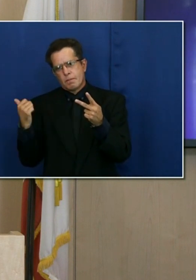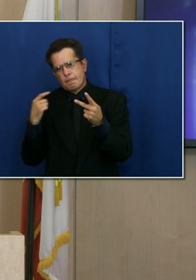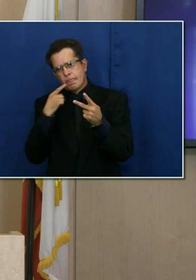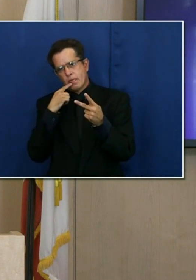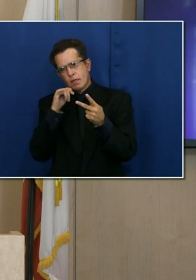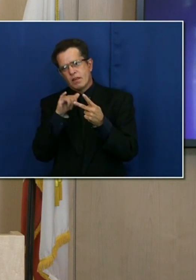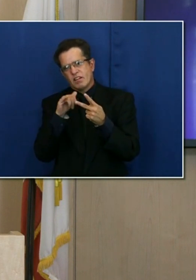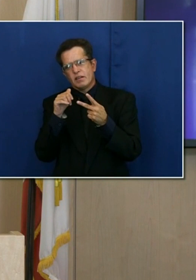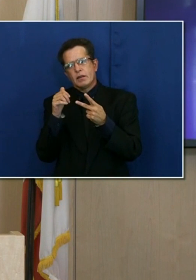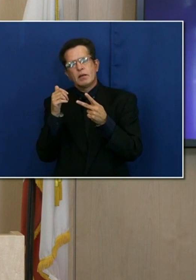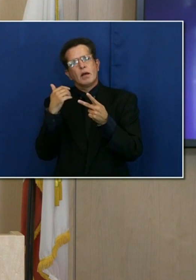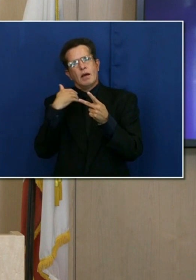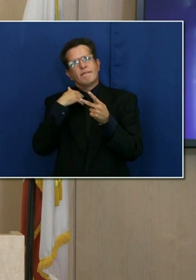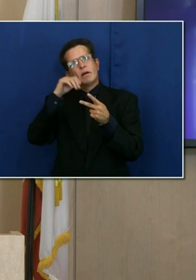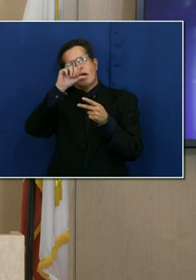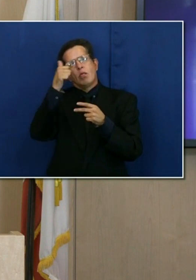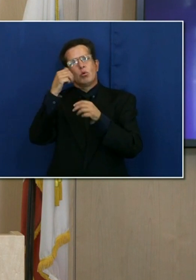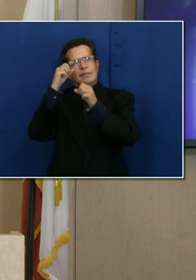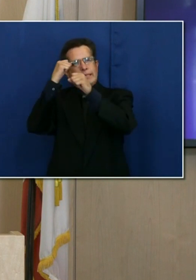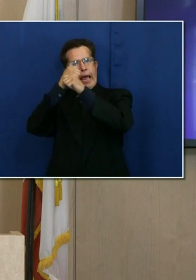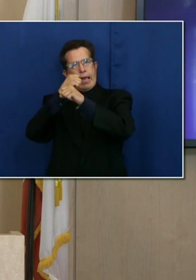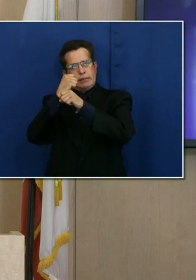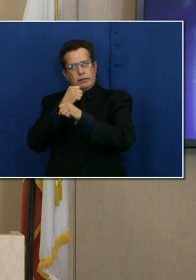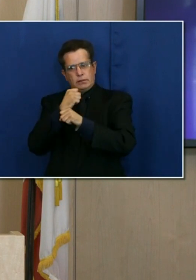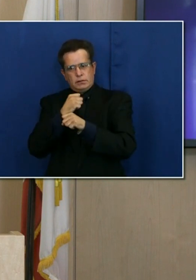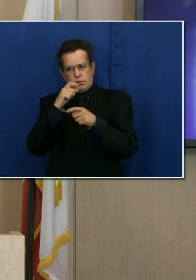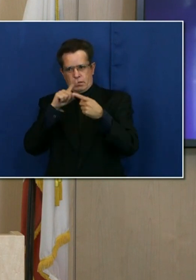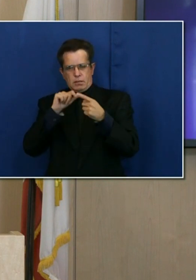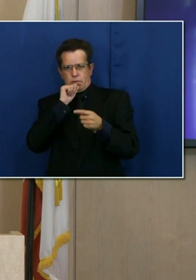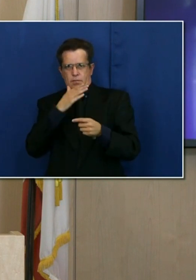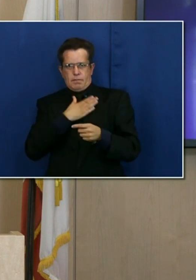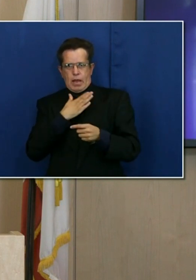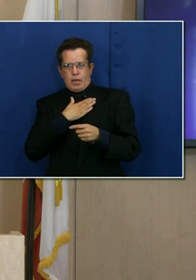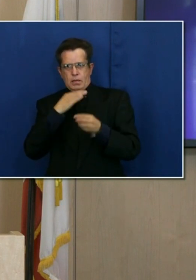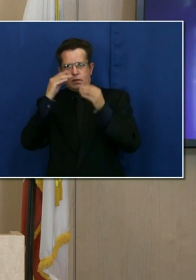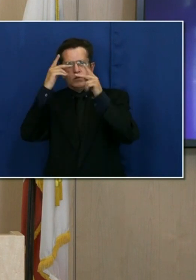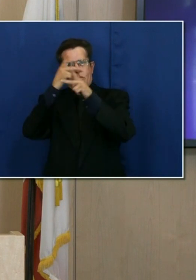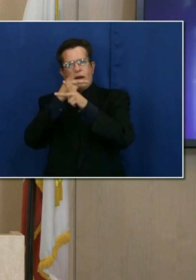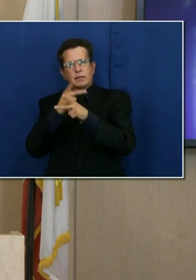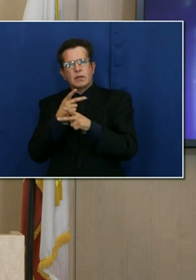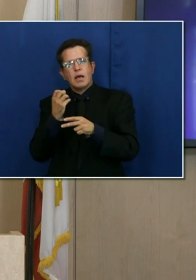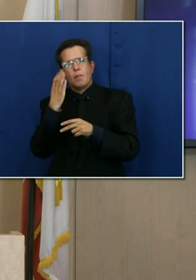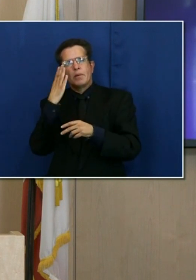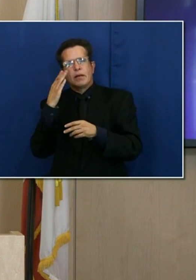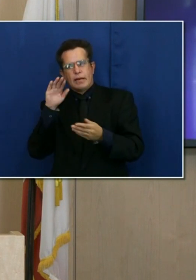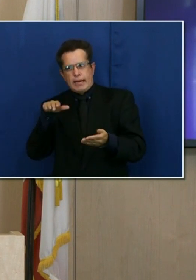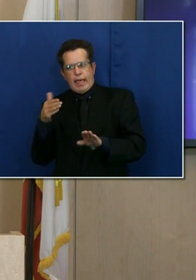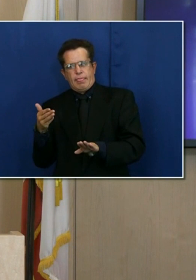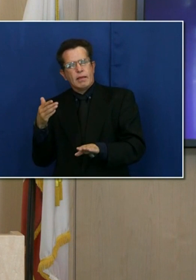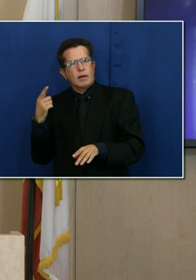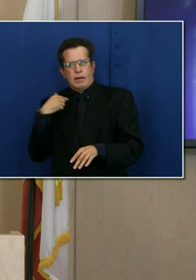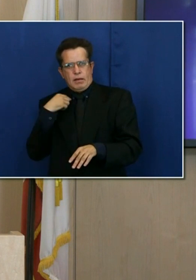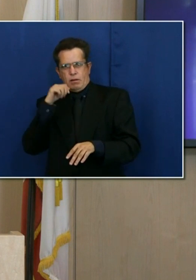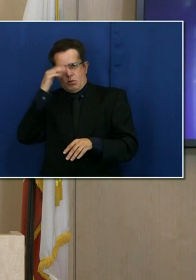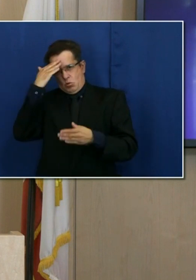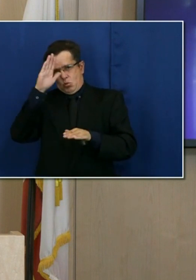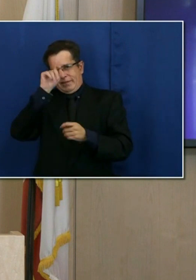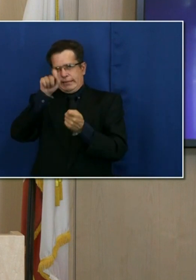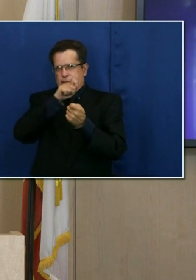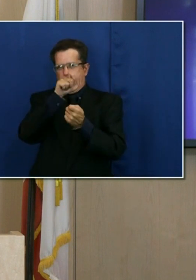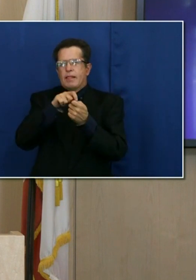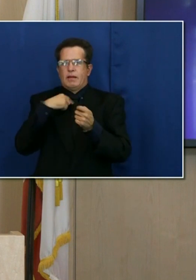It is a different statistical section than my branch that actually has compiled those statistics. I believe that is correct, but I will get back to you to verify